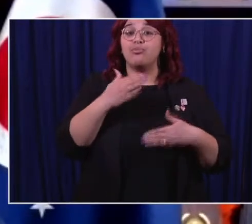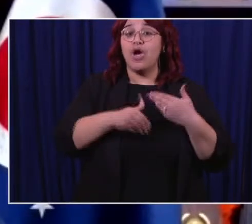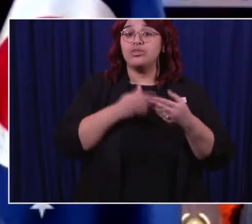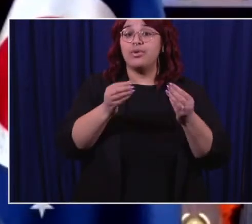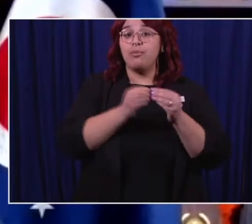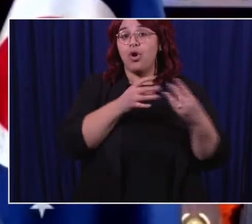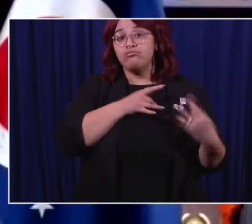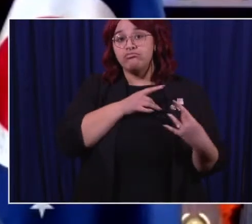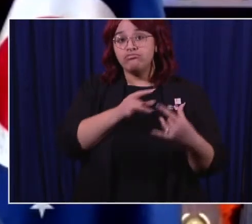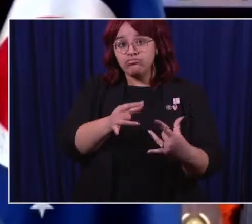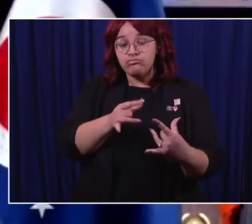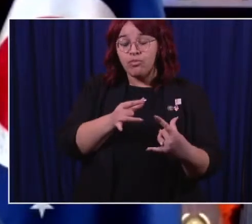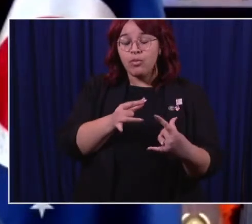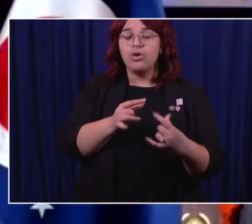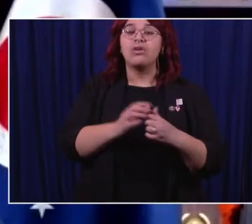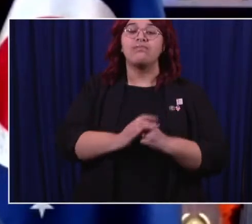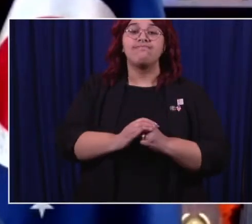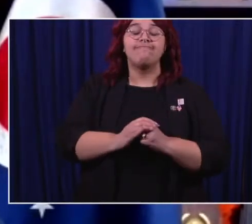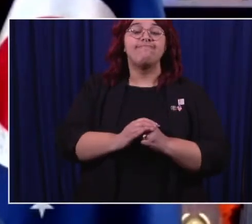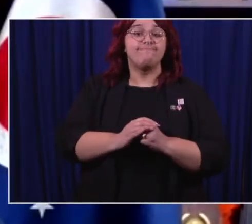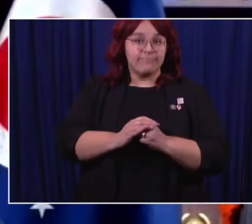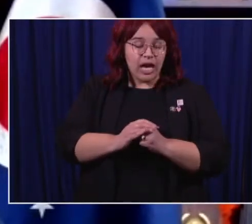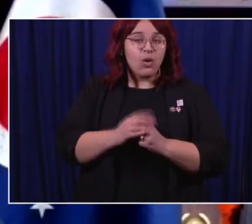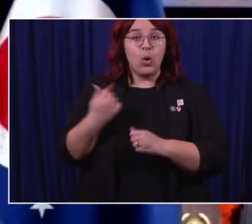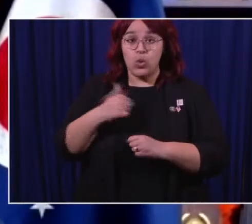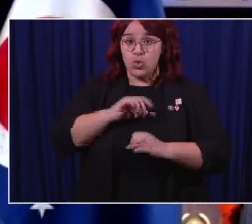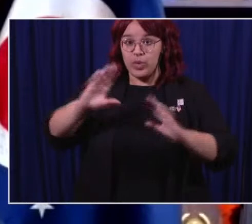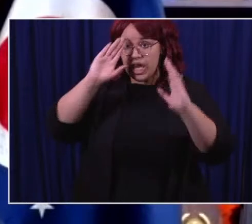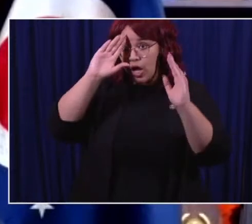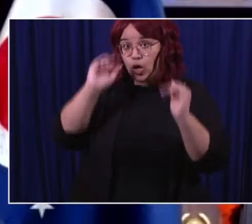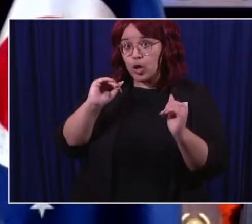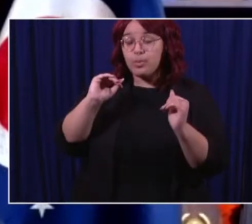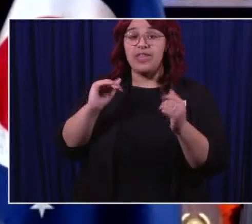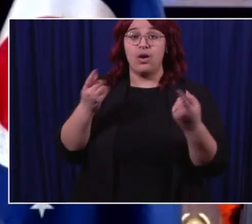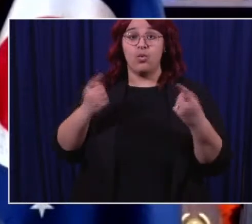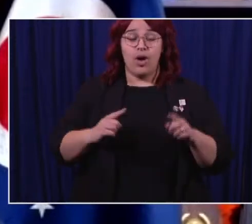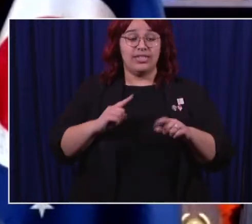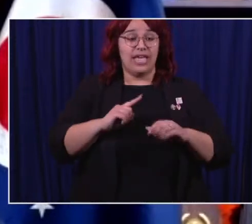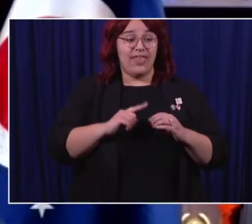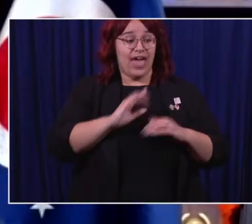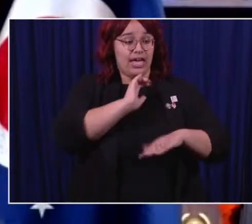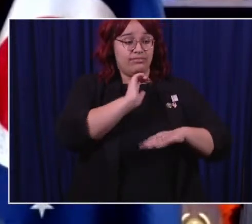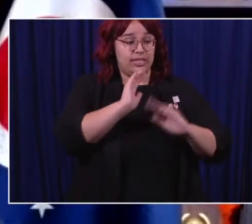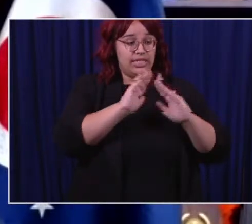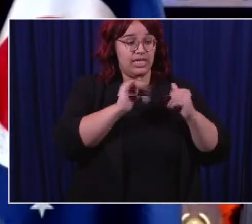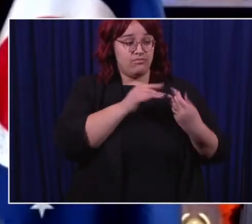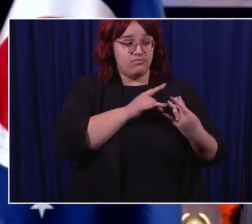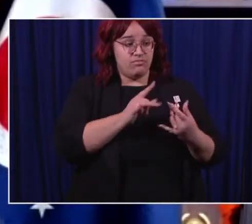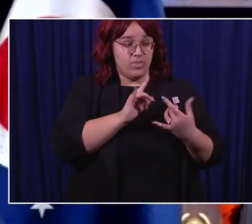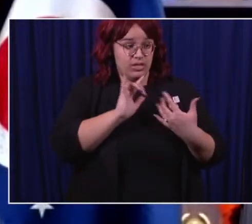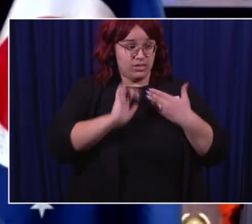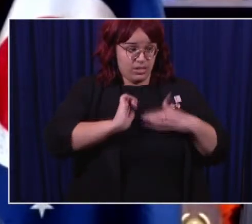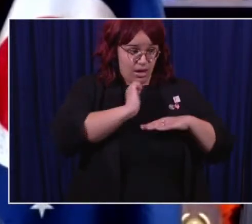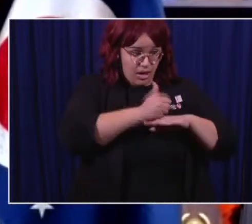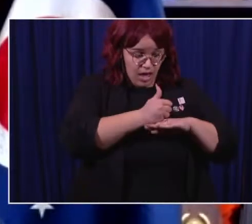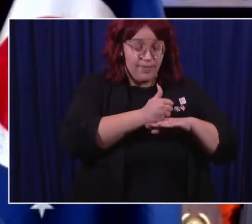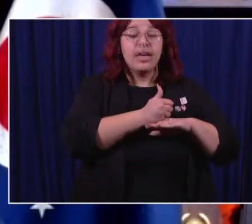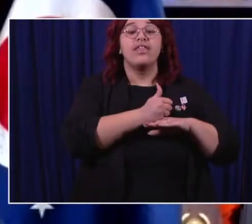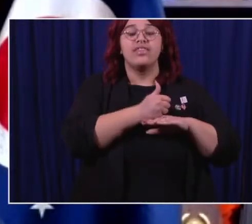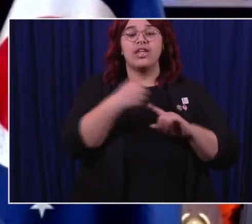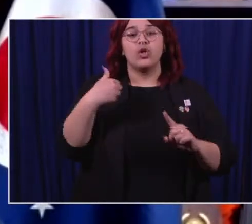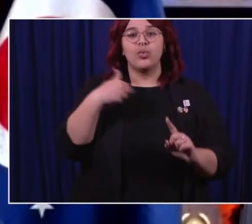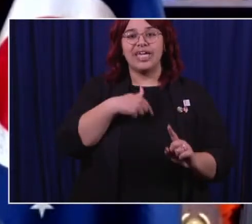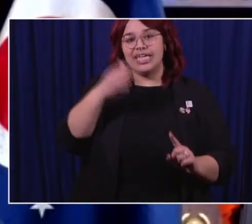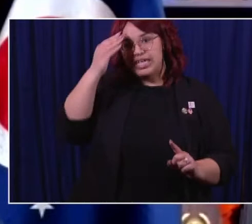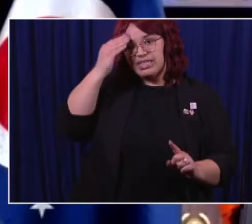system on the front end that will hopefully eliminate and let the user know that the attempt at fraud